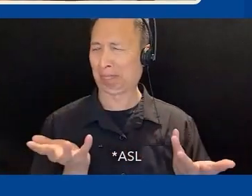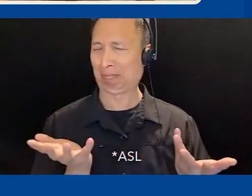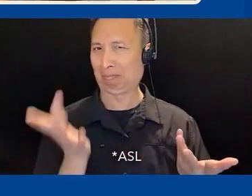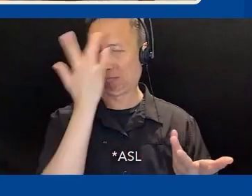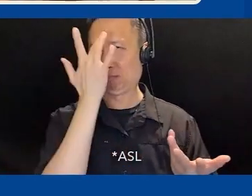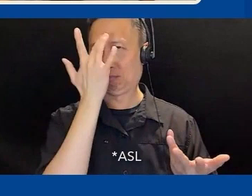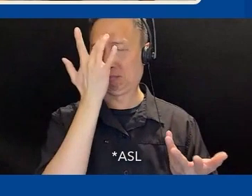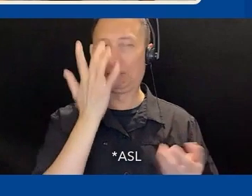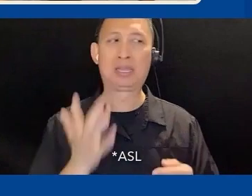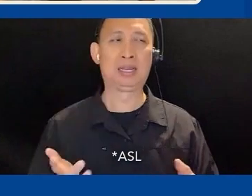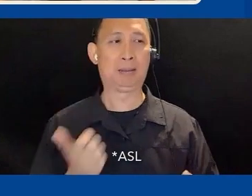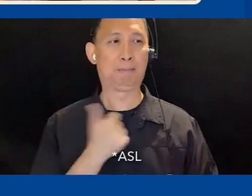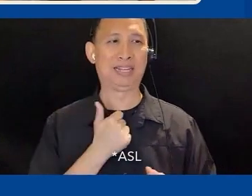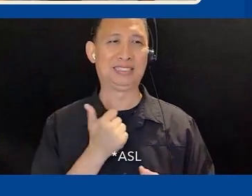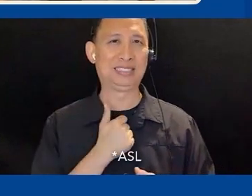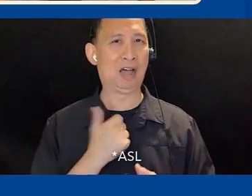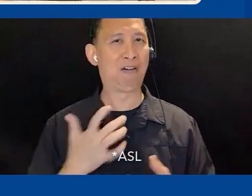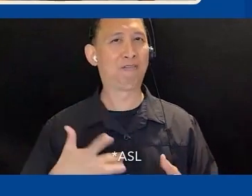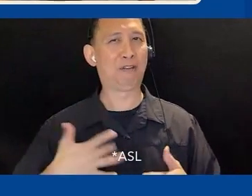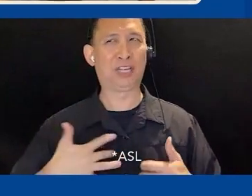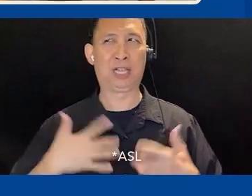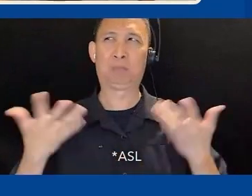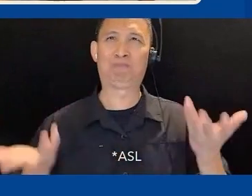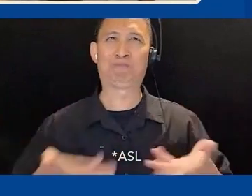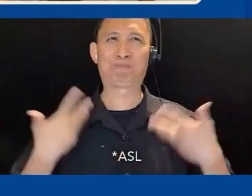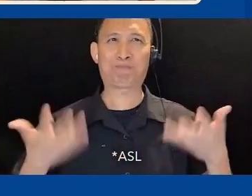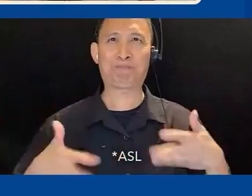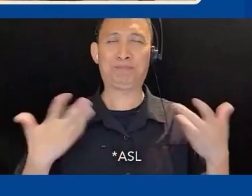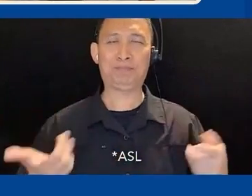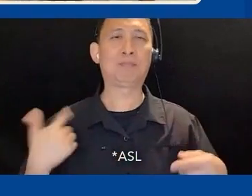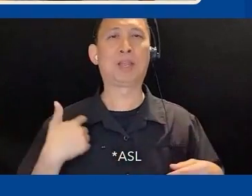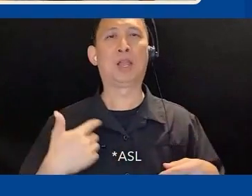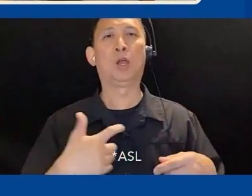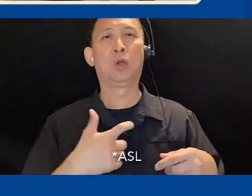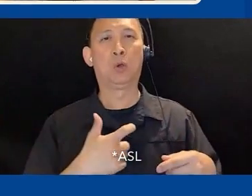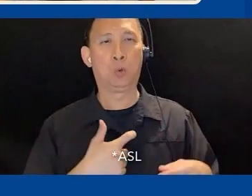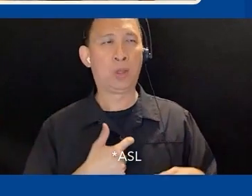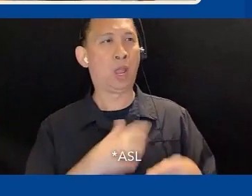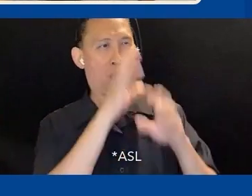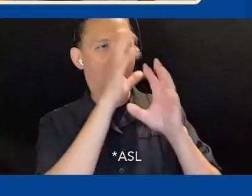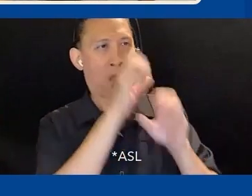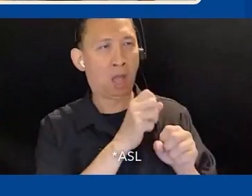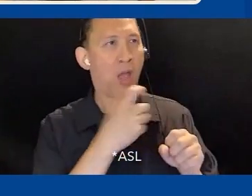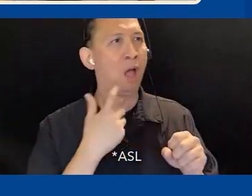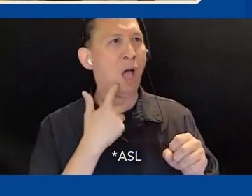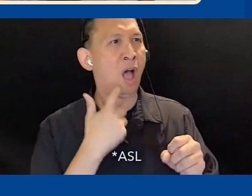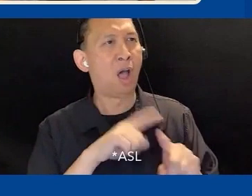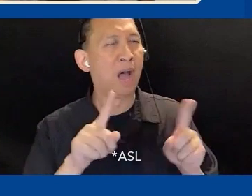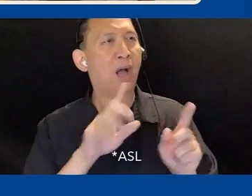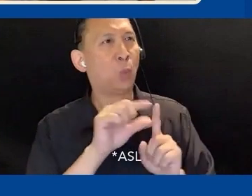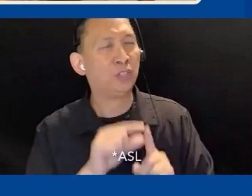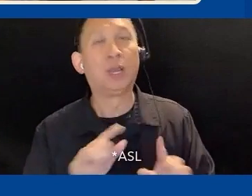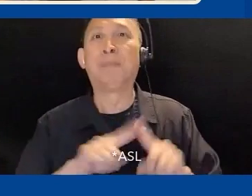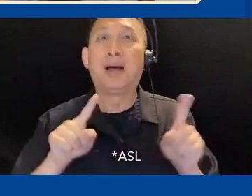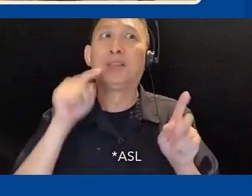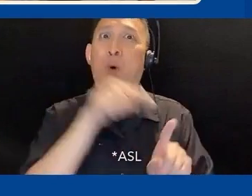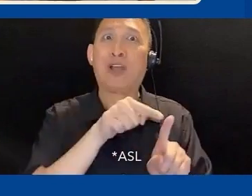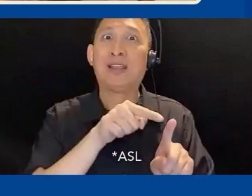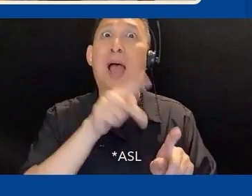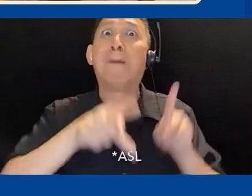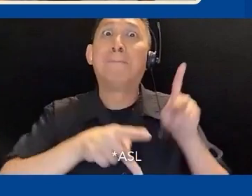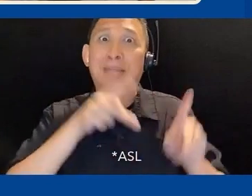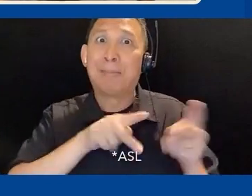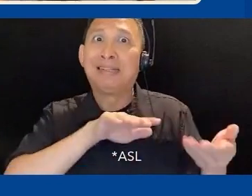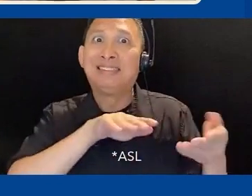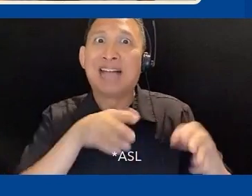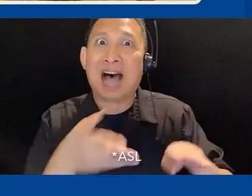that we get so caught up in the words and the language, and it's like, but our people are being killed. You know what I mean? So it's like,